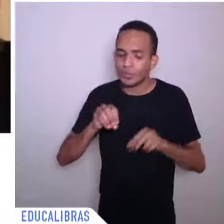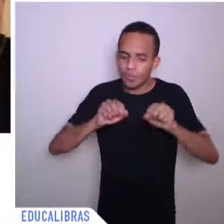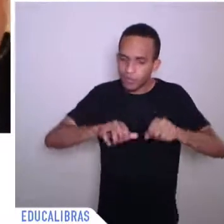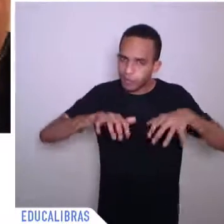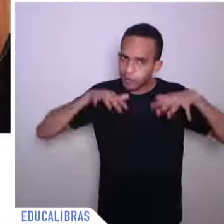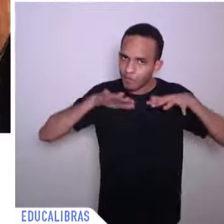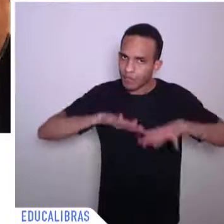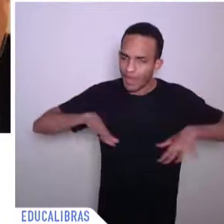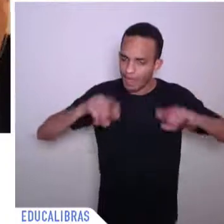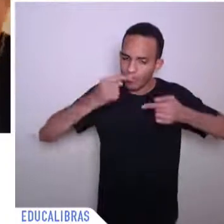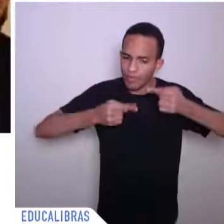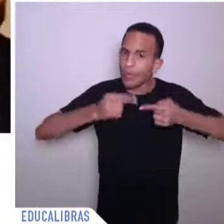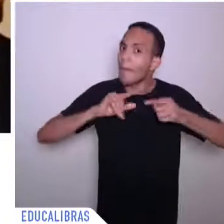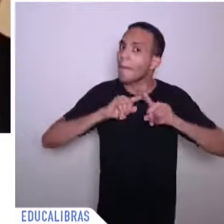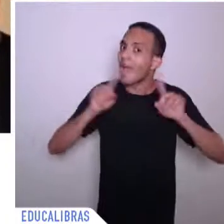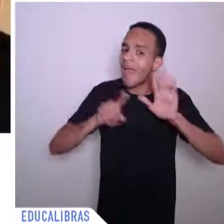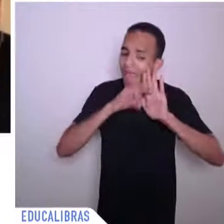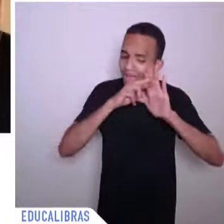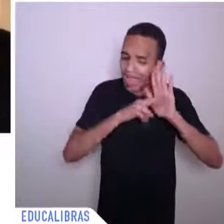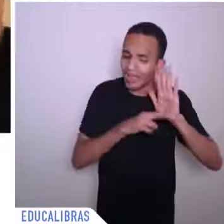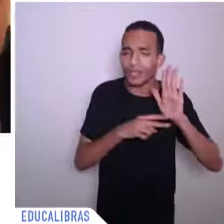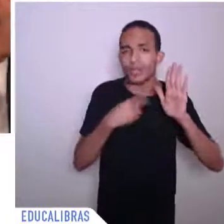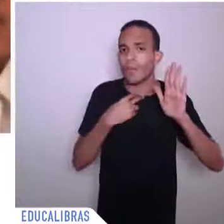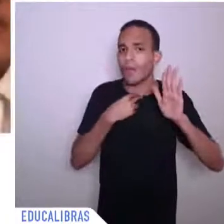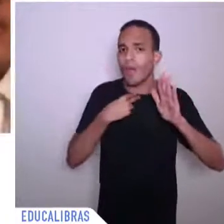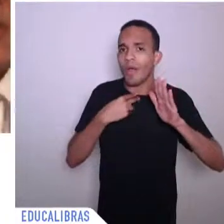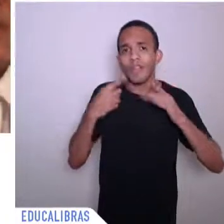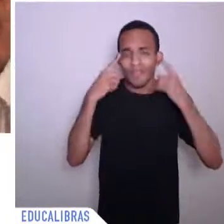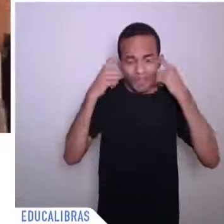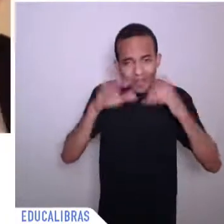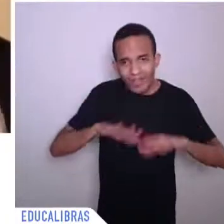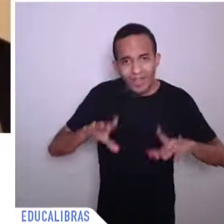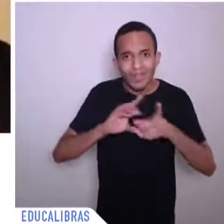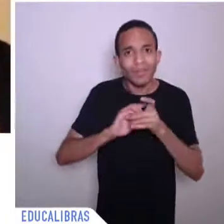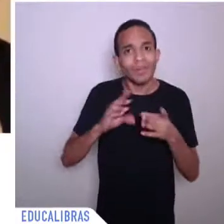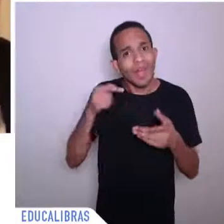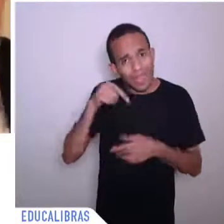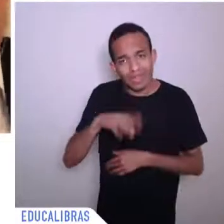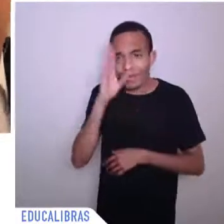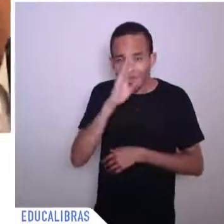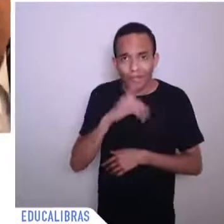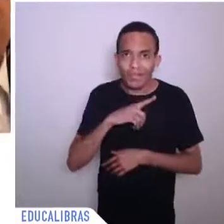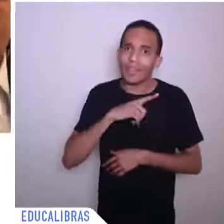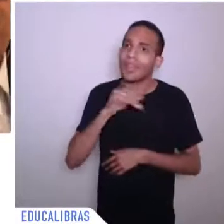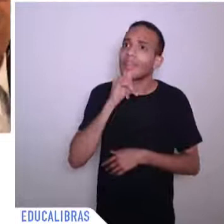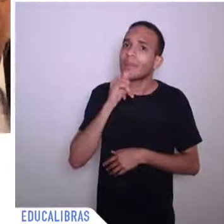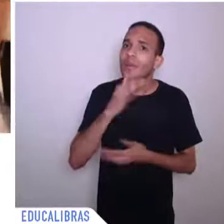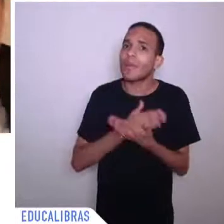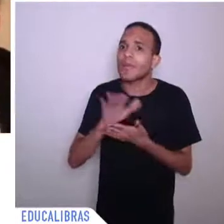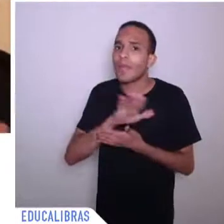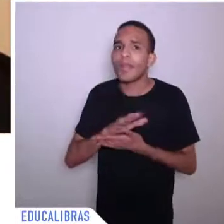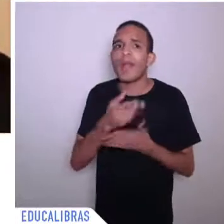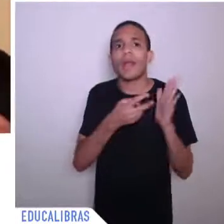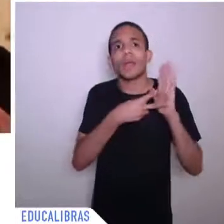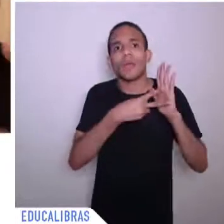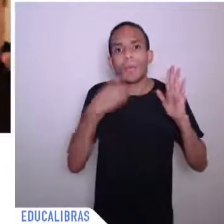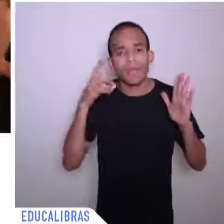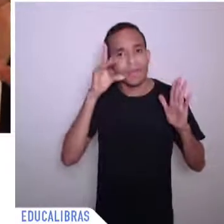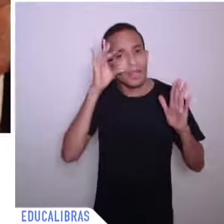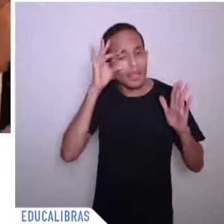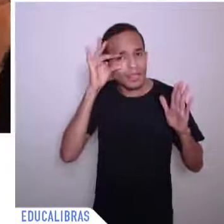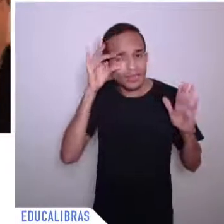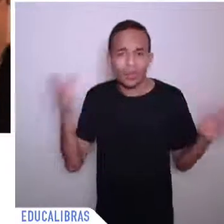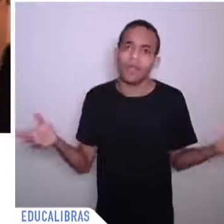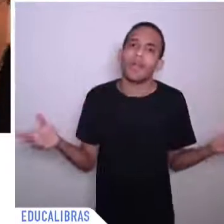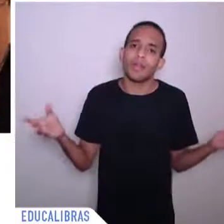want the parliamentarism. But the thing is, the rule is that democratic violence shouldn't happen.